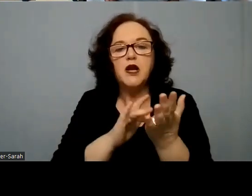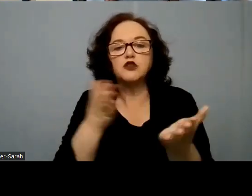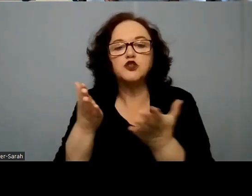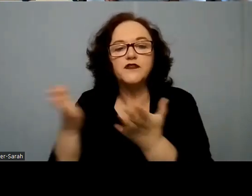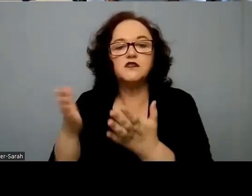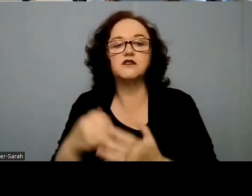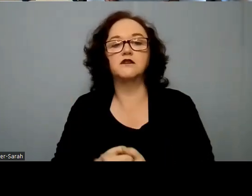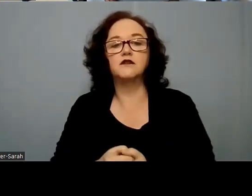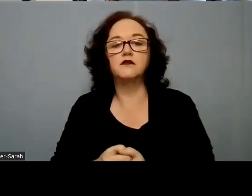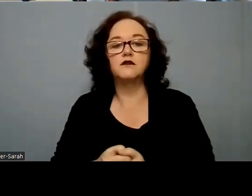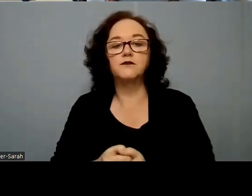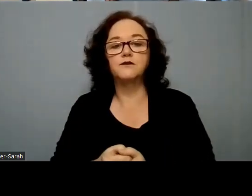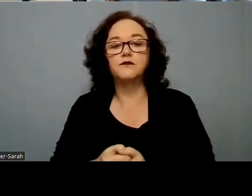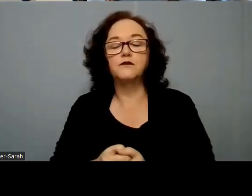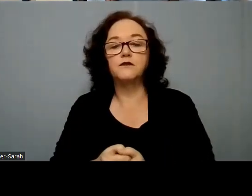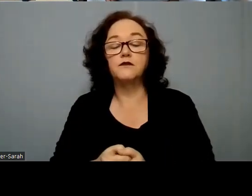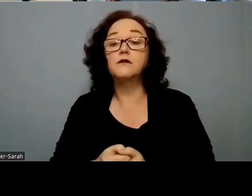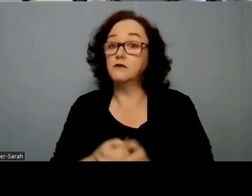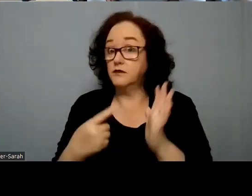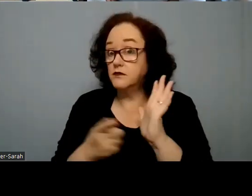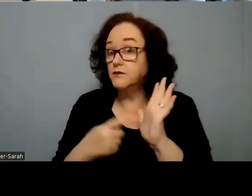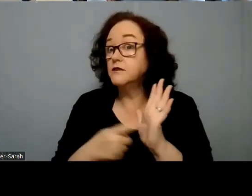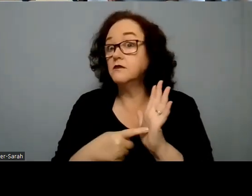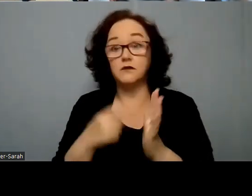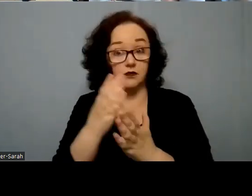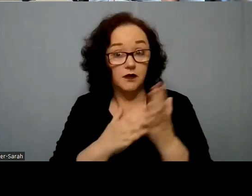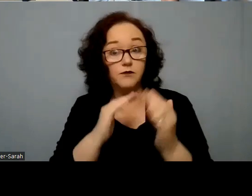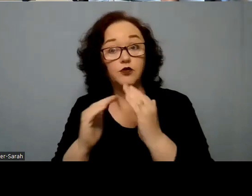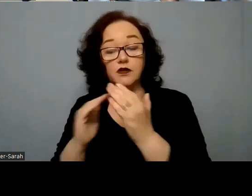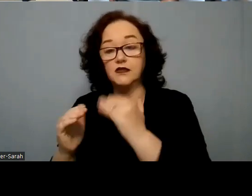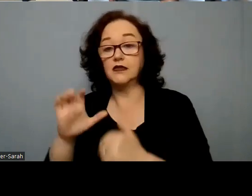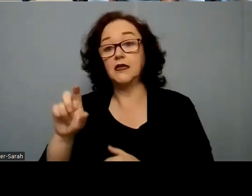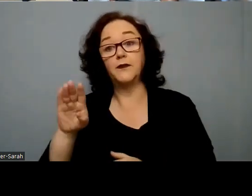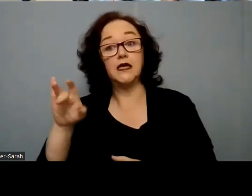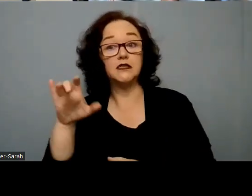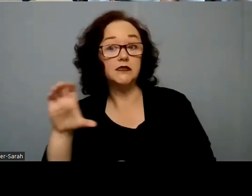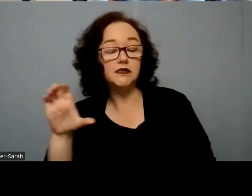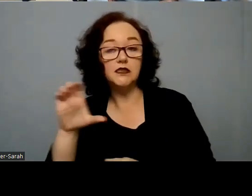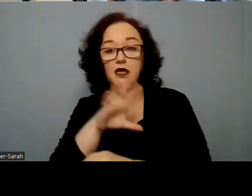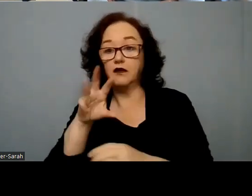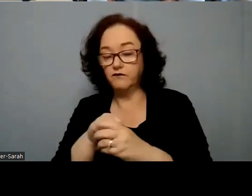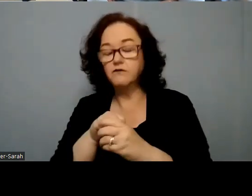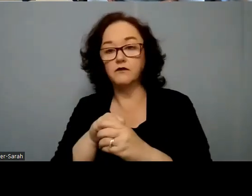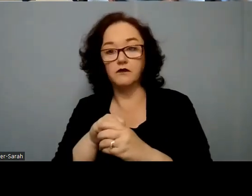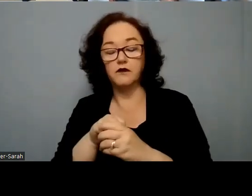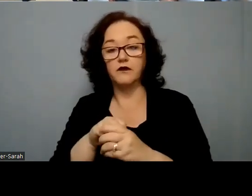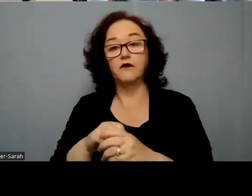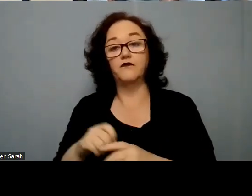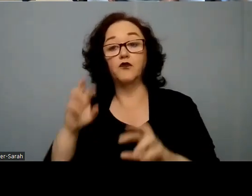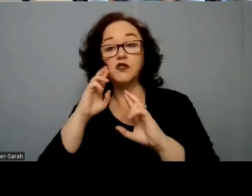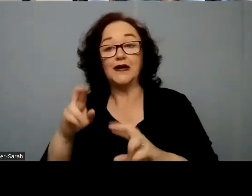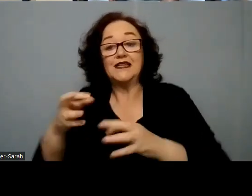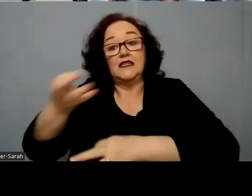And in some cases, in some communities, the CCBHCs are engaging in response instead of police and